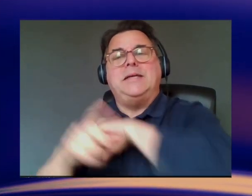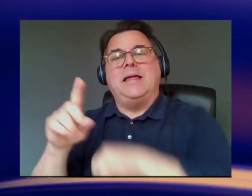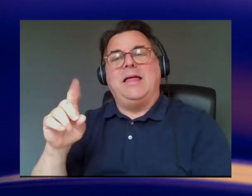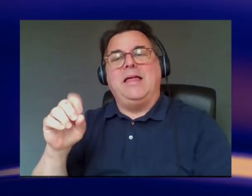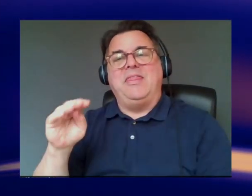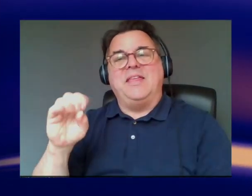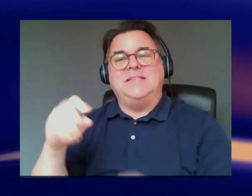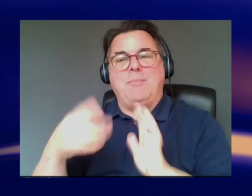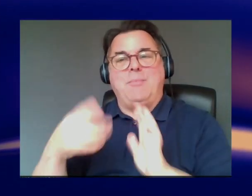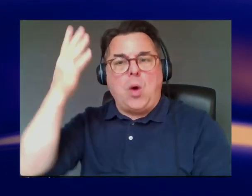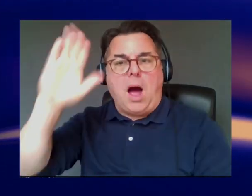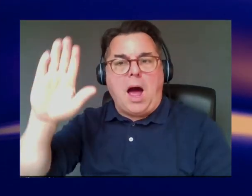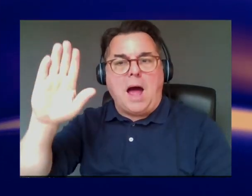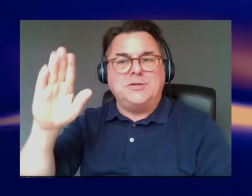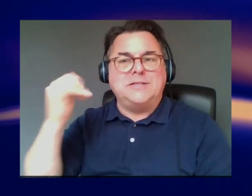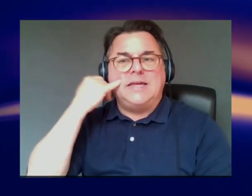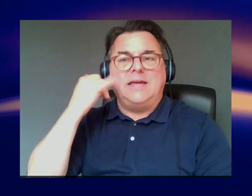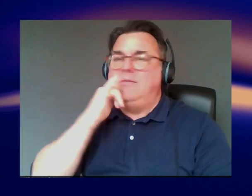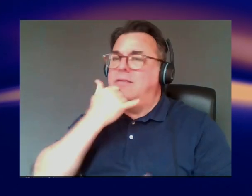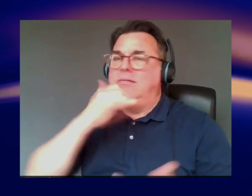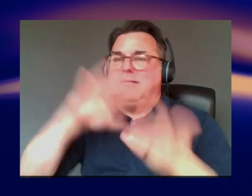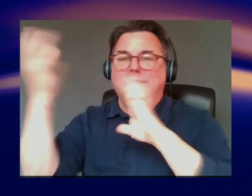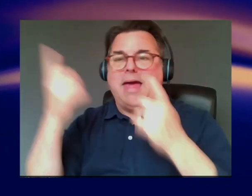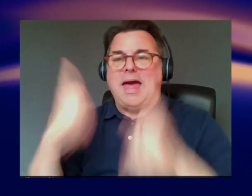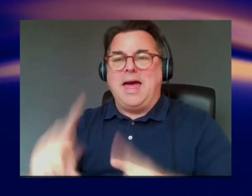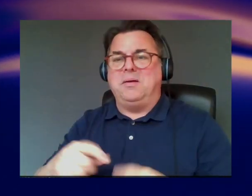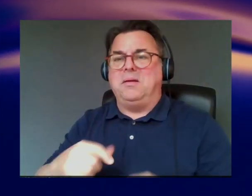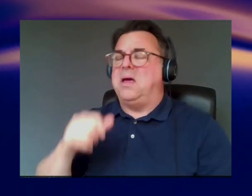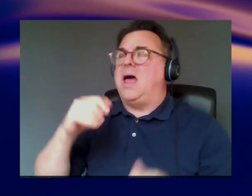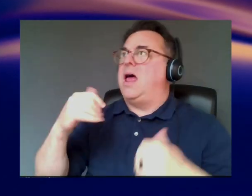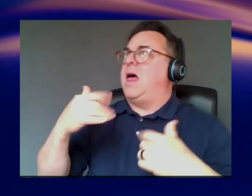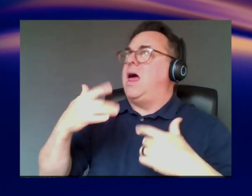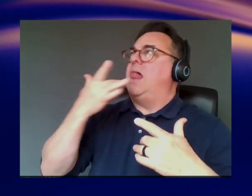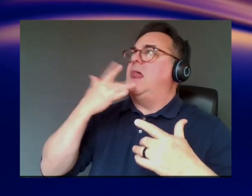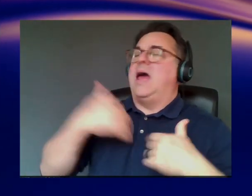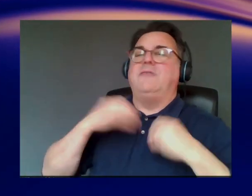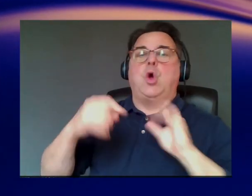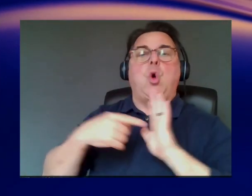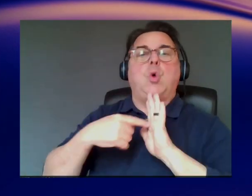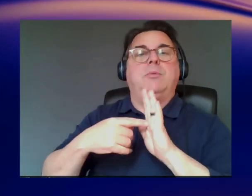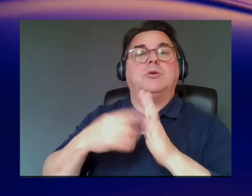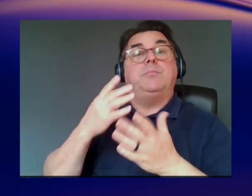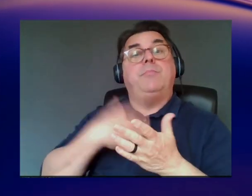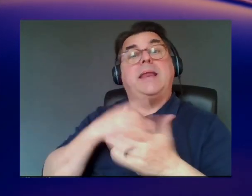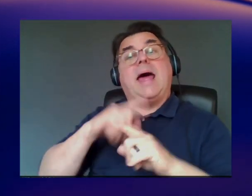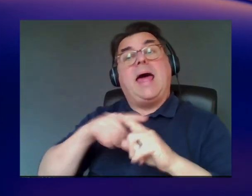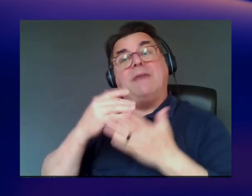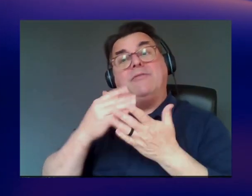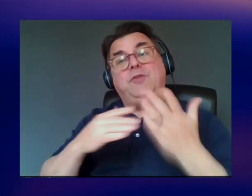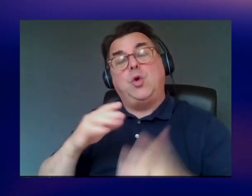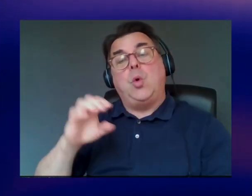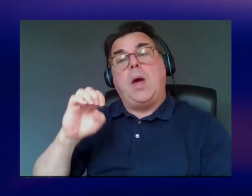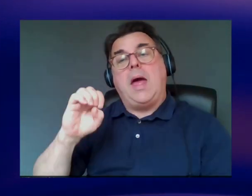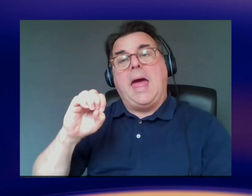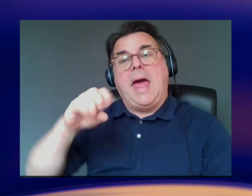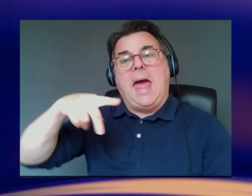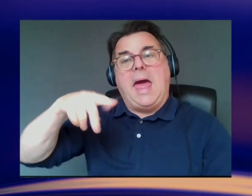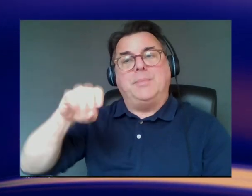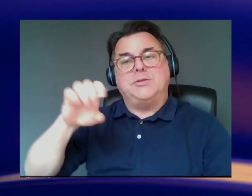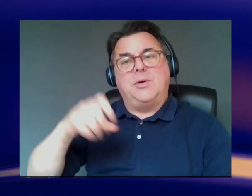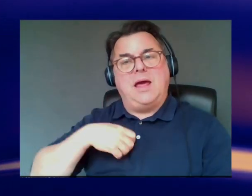questions, pasting them into chat. Honestly, pasting when we asked why live, I thought your answer was going to be to tempt